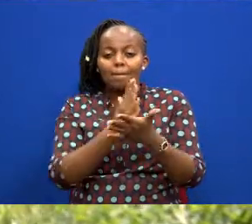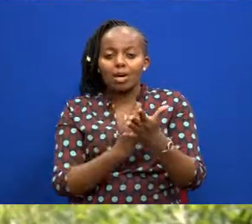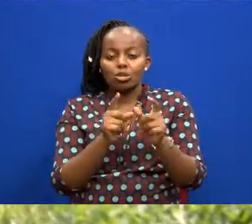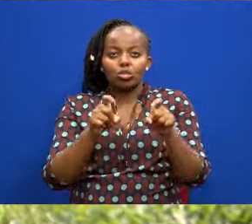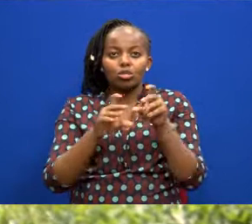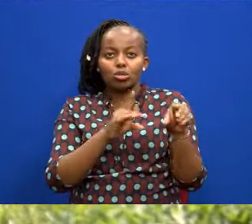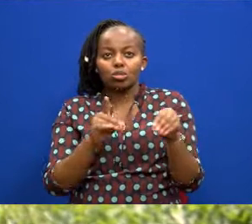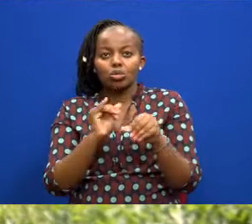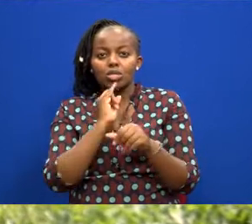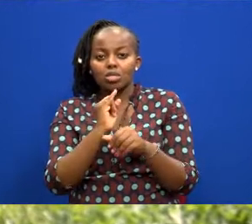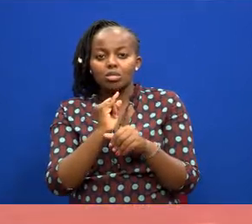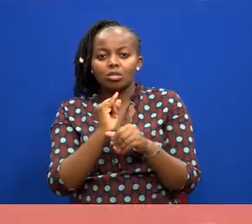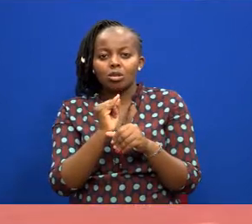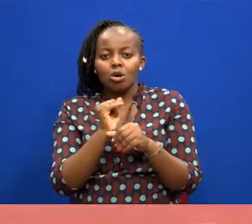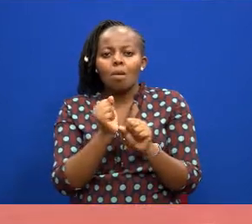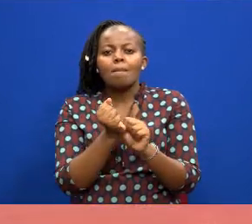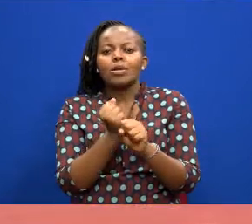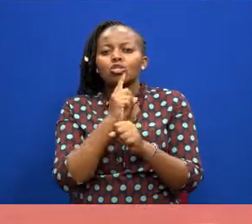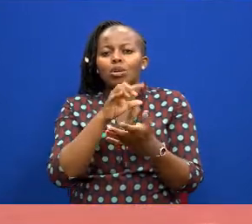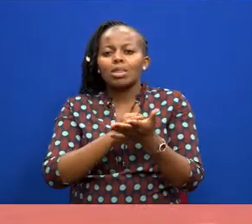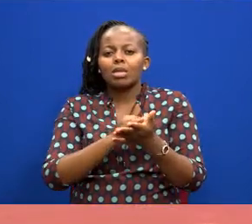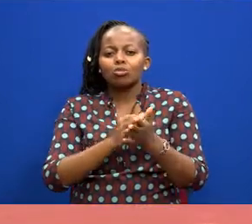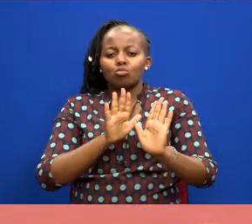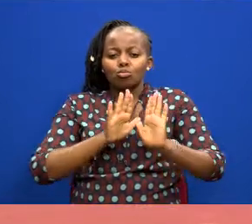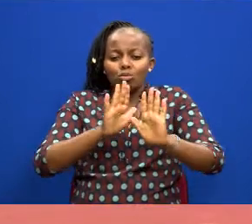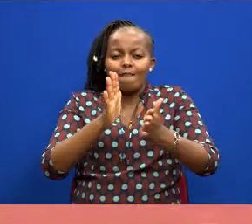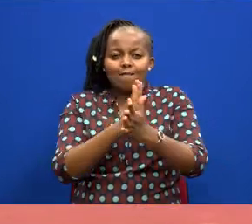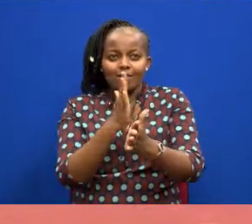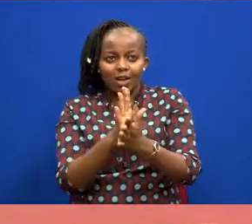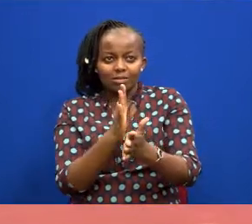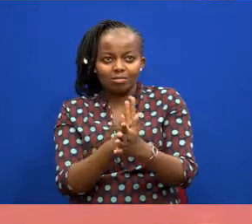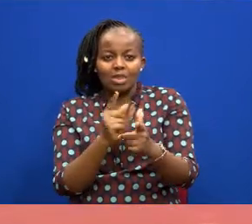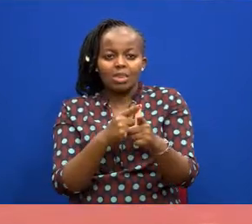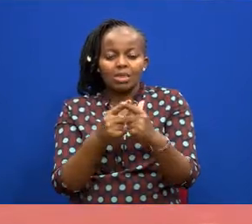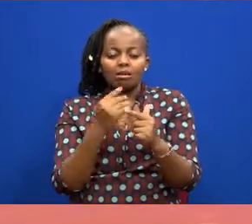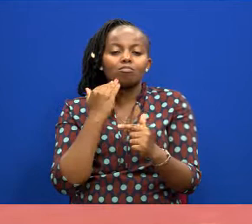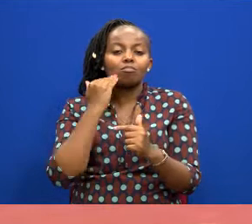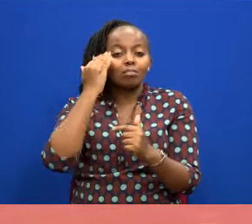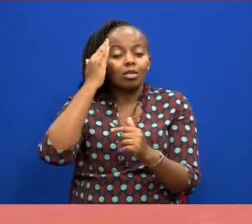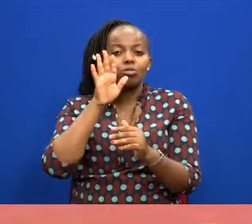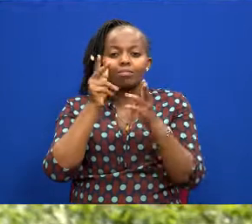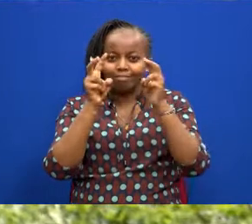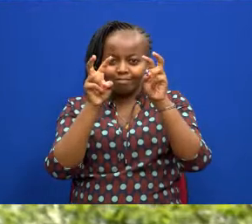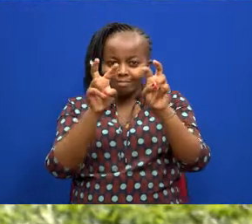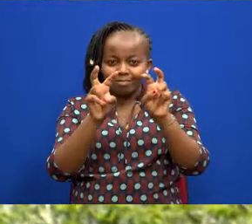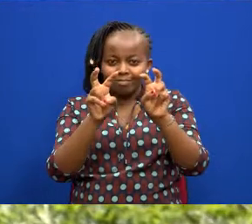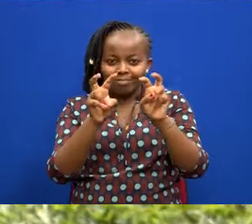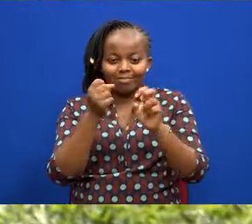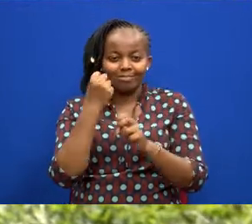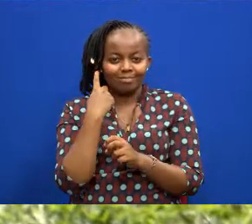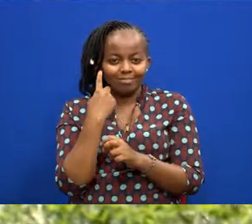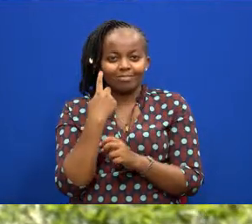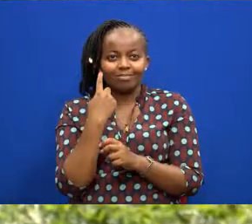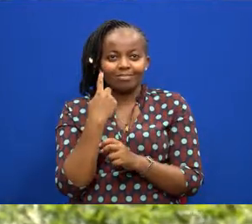do now is to pump a bit faster, your feet, and keep your head still.